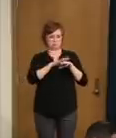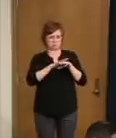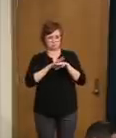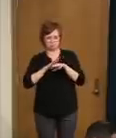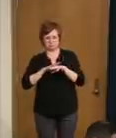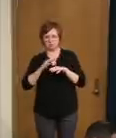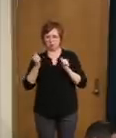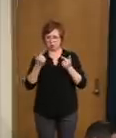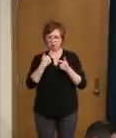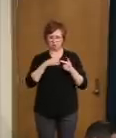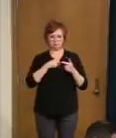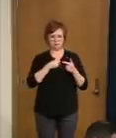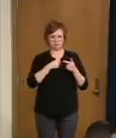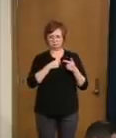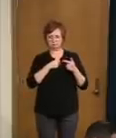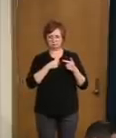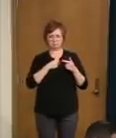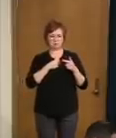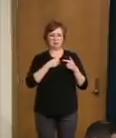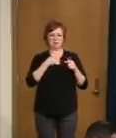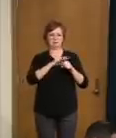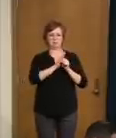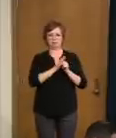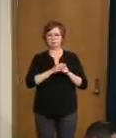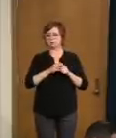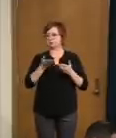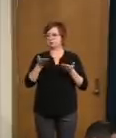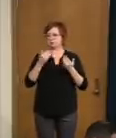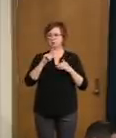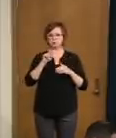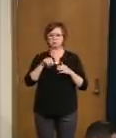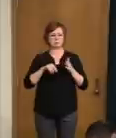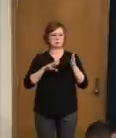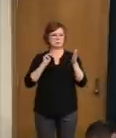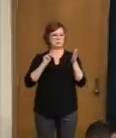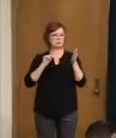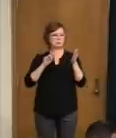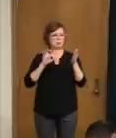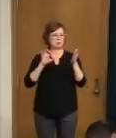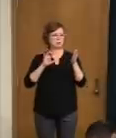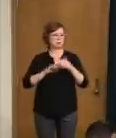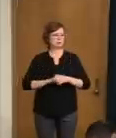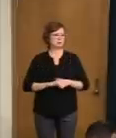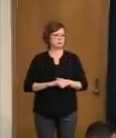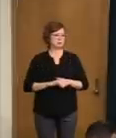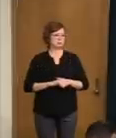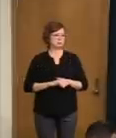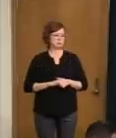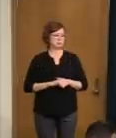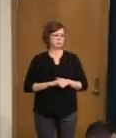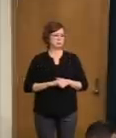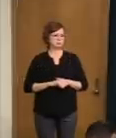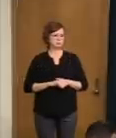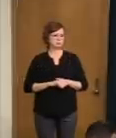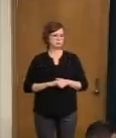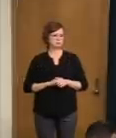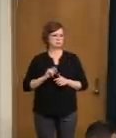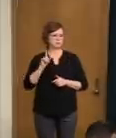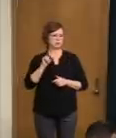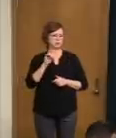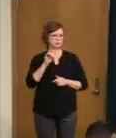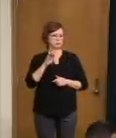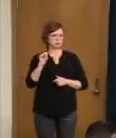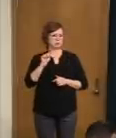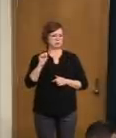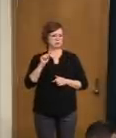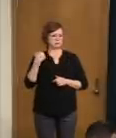behave outside our house. Take our next question, Mark. Dr. Shahab, last